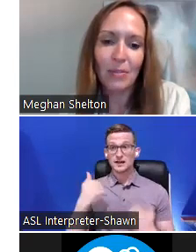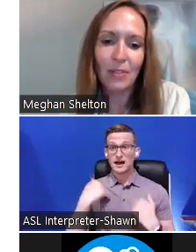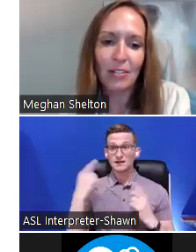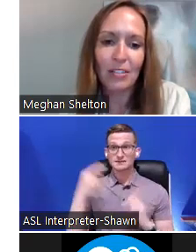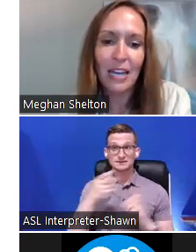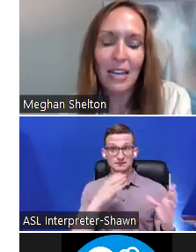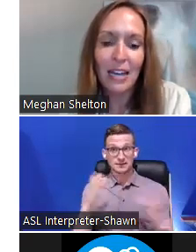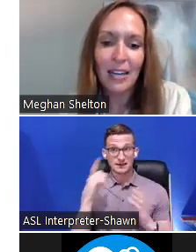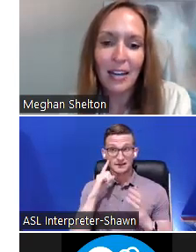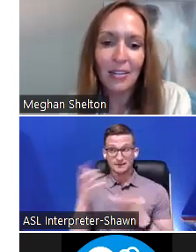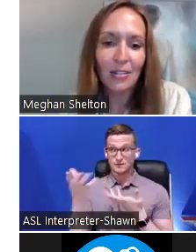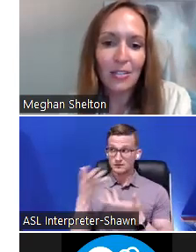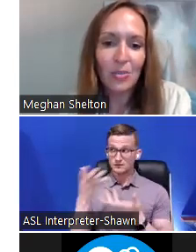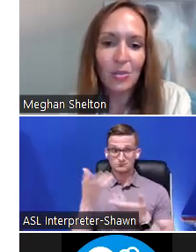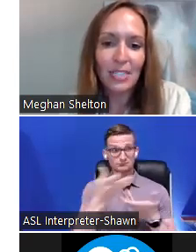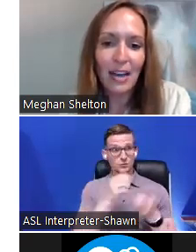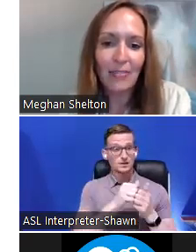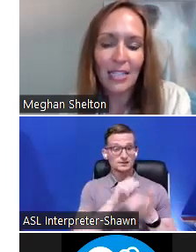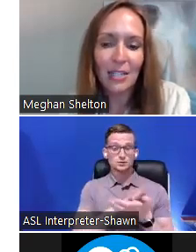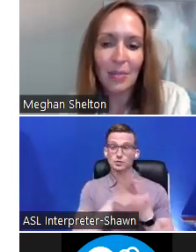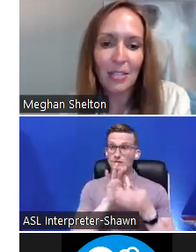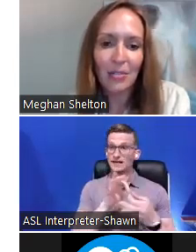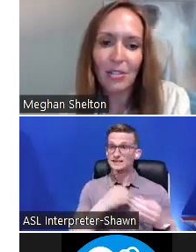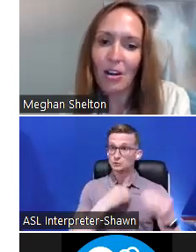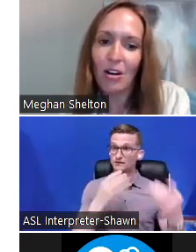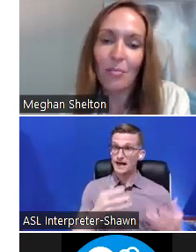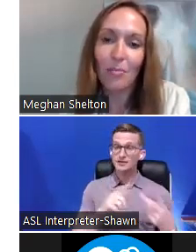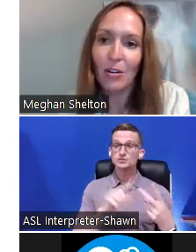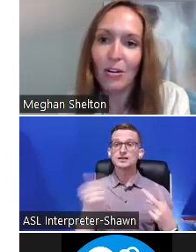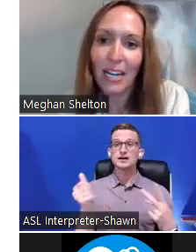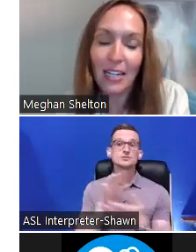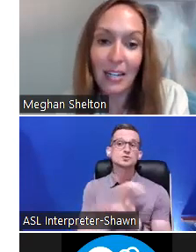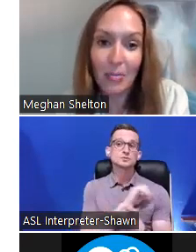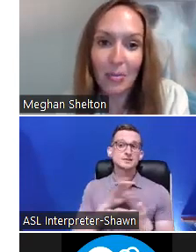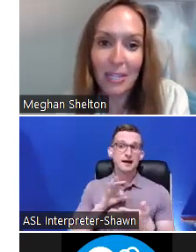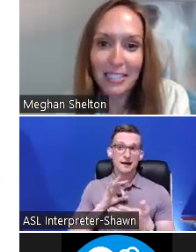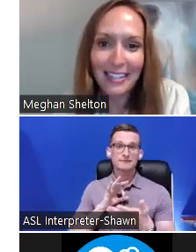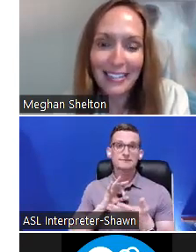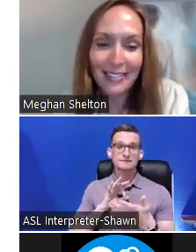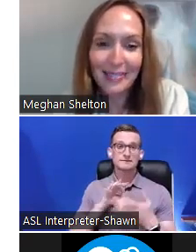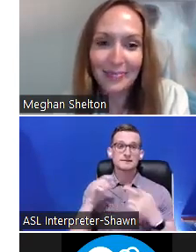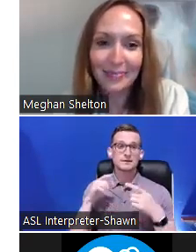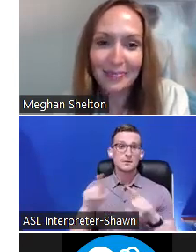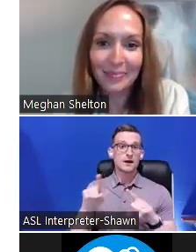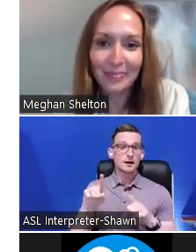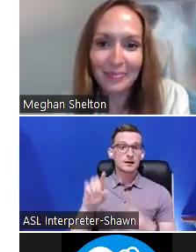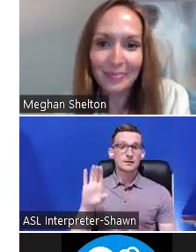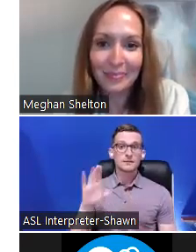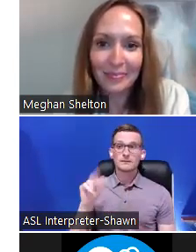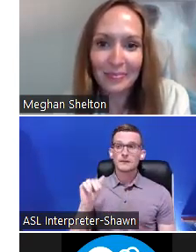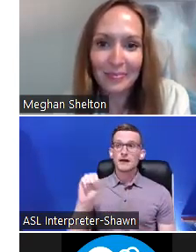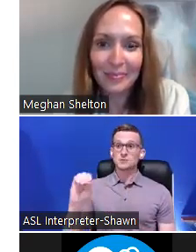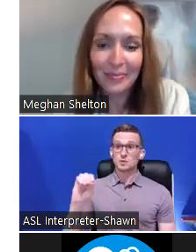school-based providers and other school staff as the BHAs are being created and implemented?